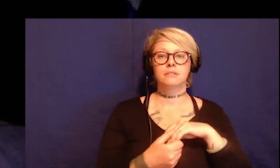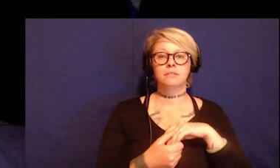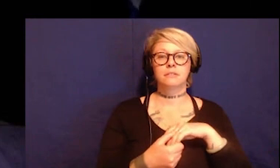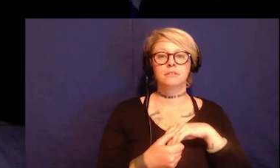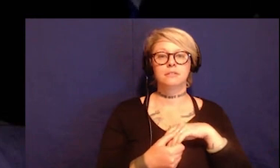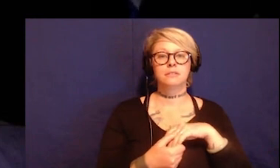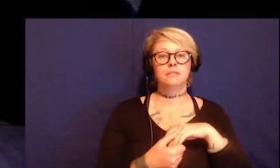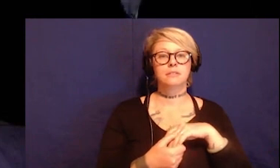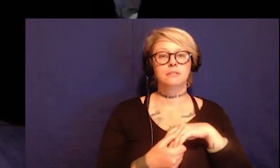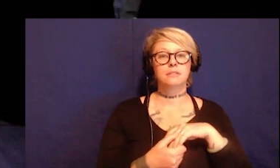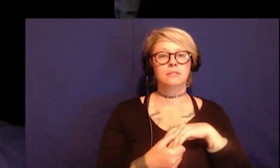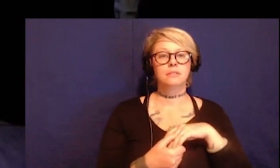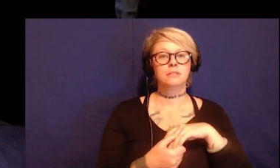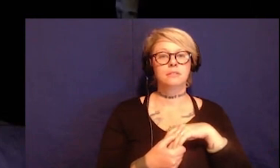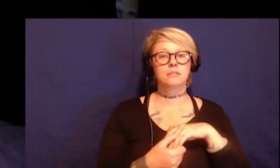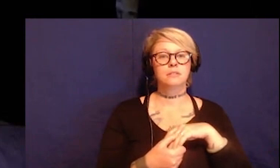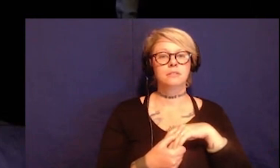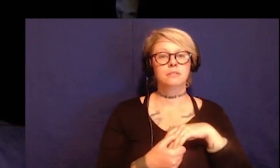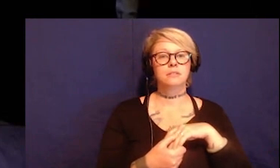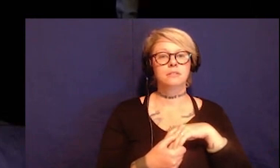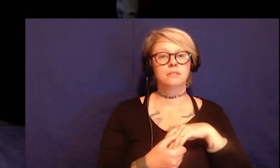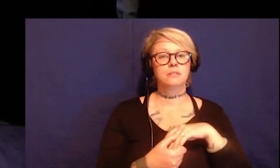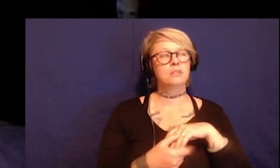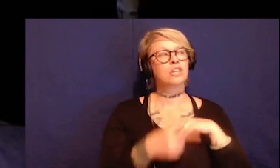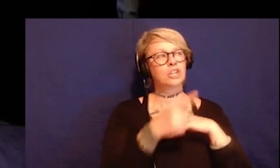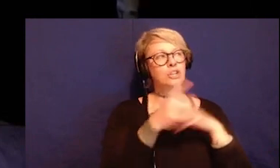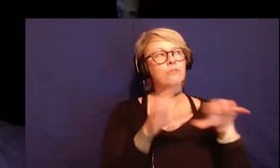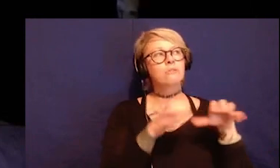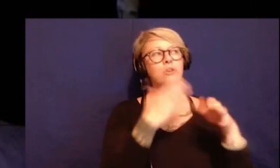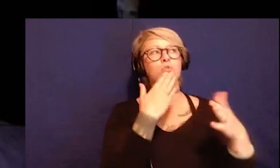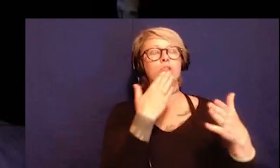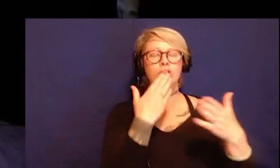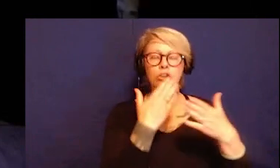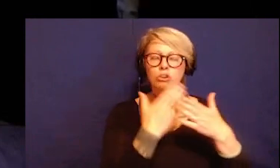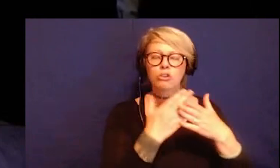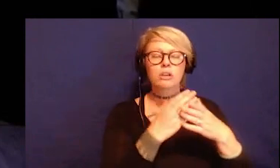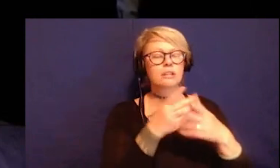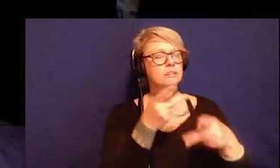You've done a very good job taking care of me.